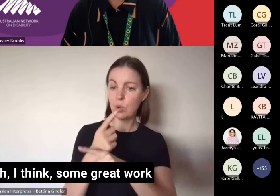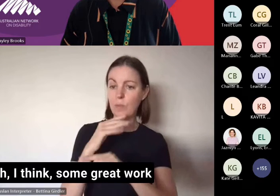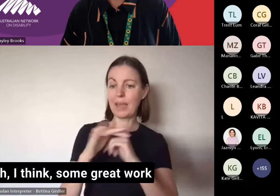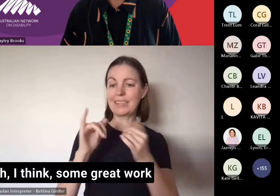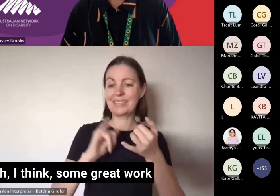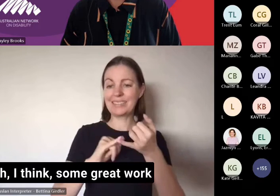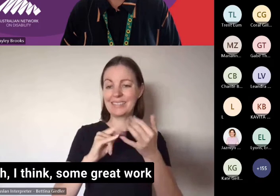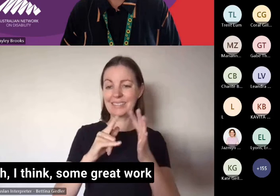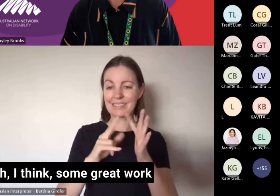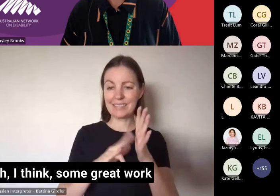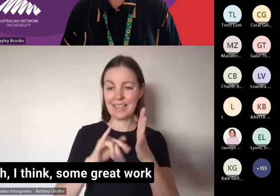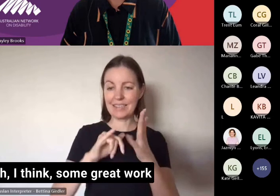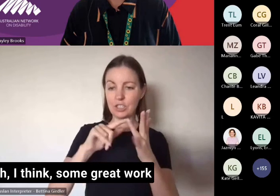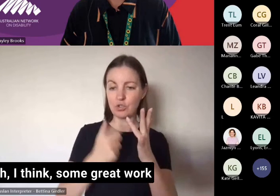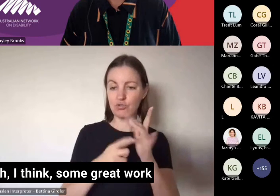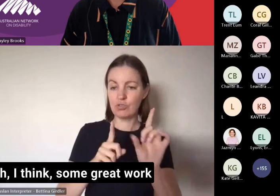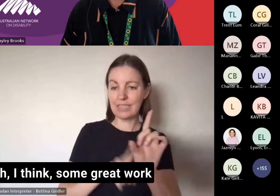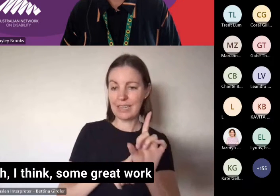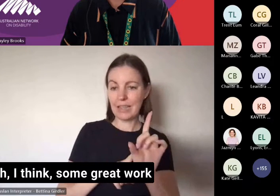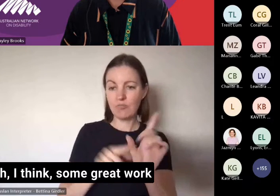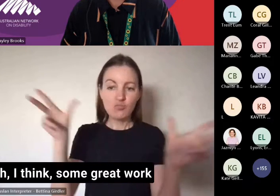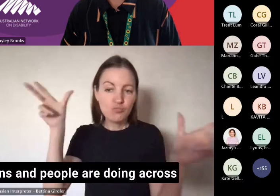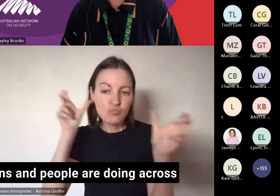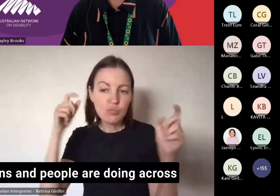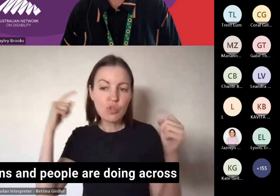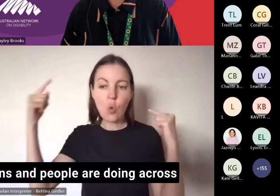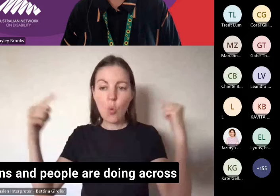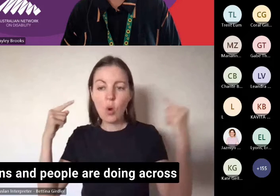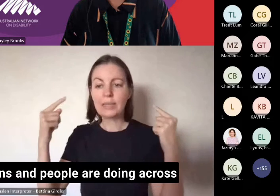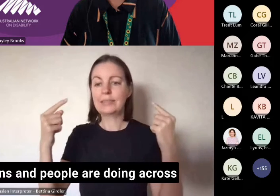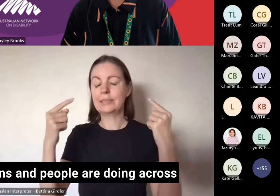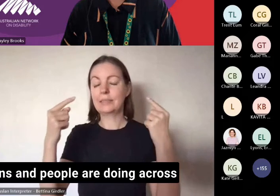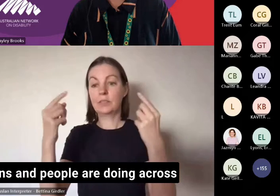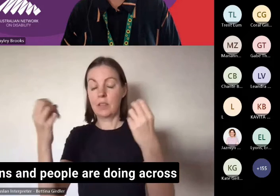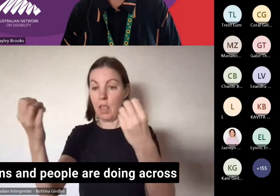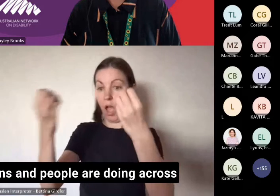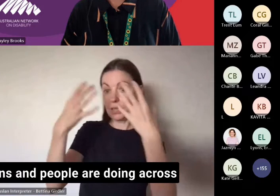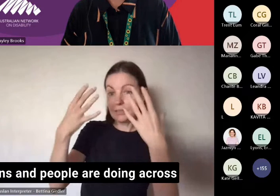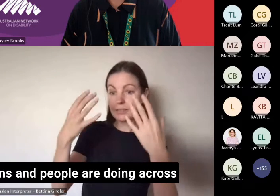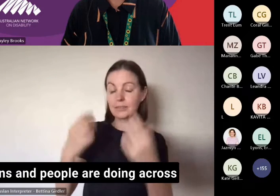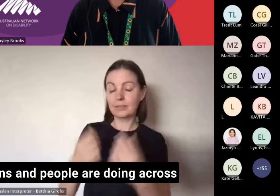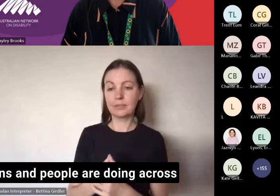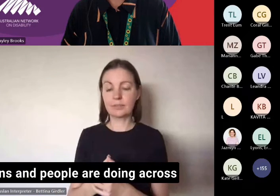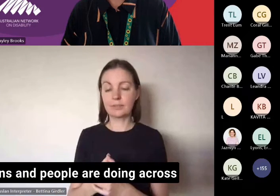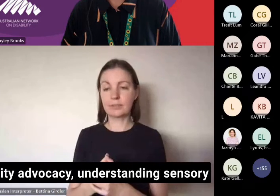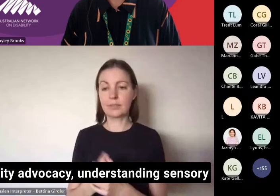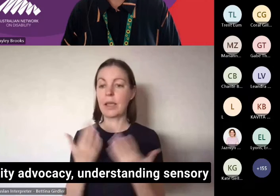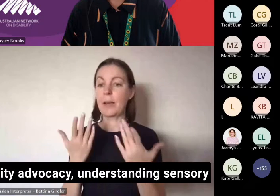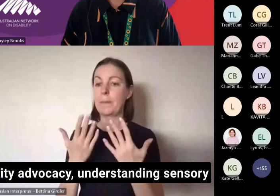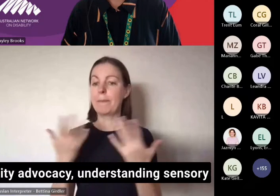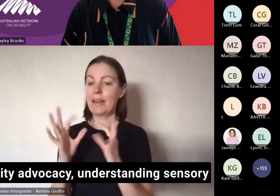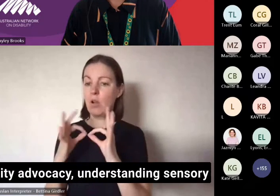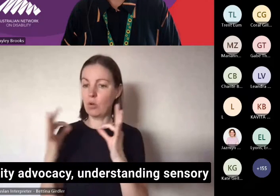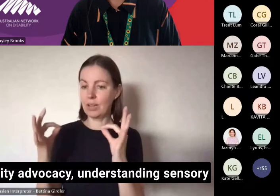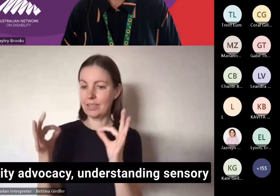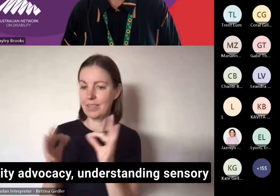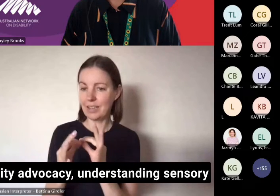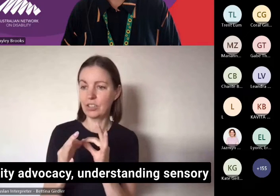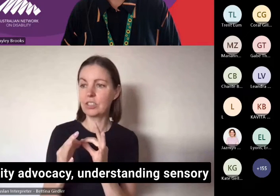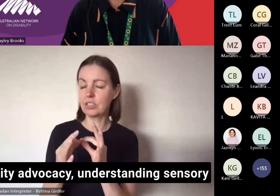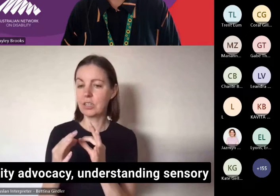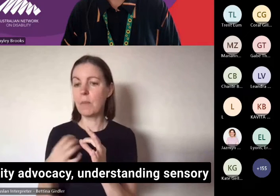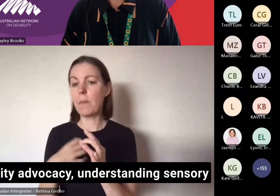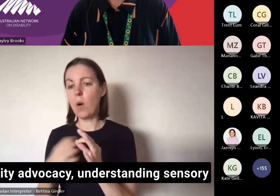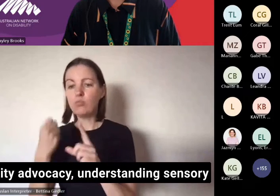we're through, I think, some great work that many organizations and people are doing across Australia in terms of disability